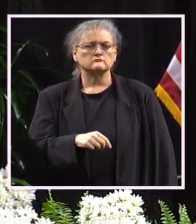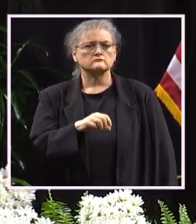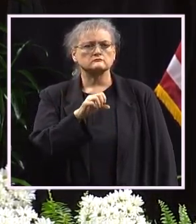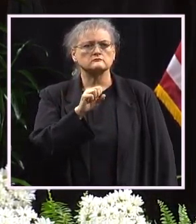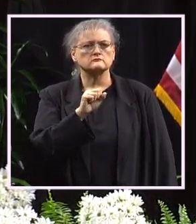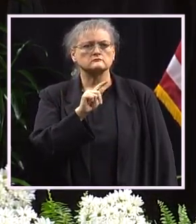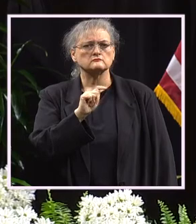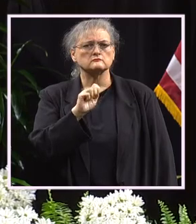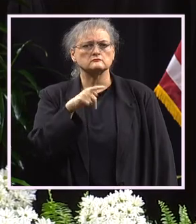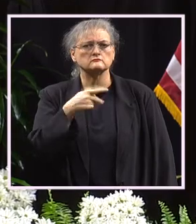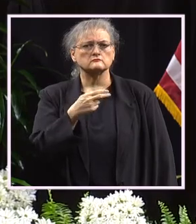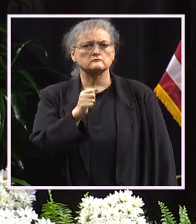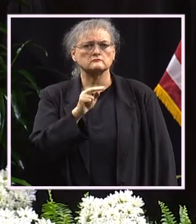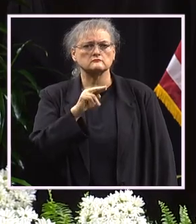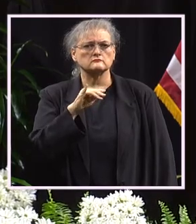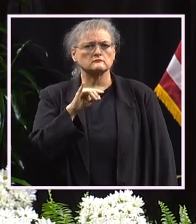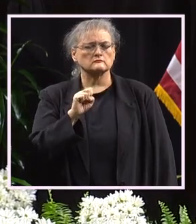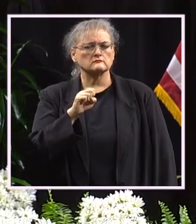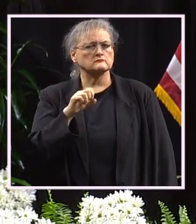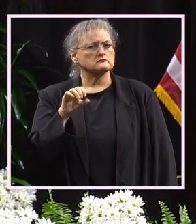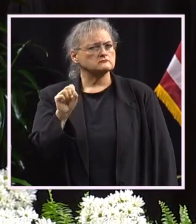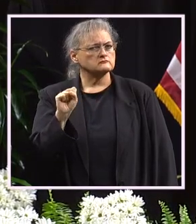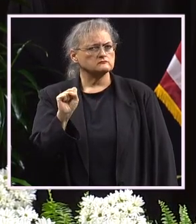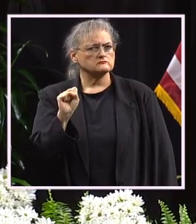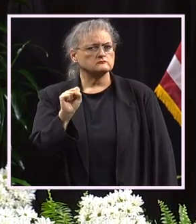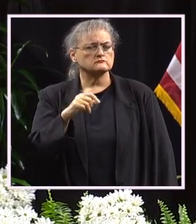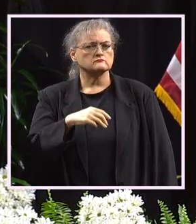Stephanie Y. Serrato.